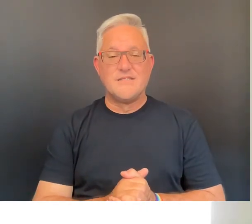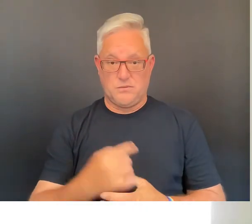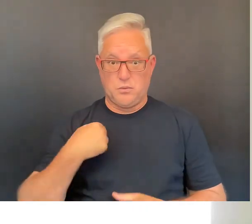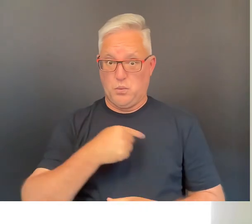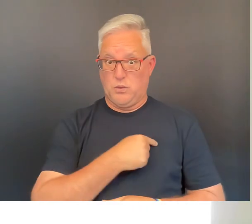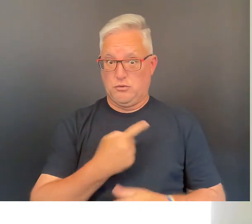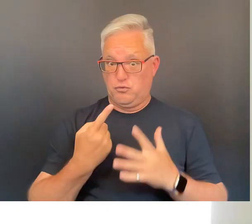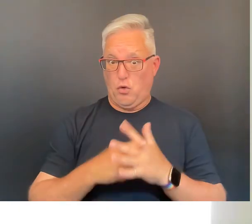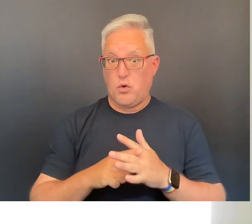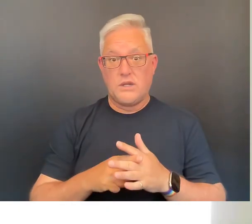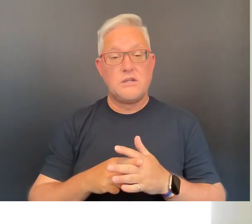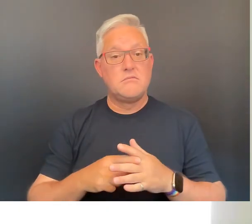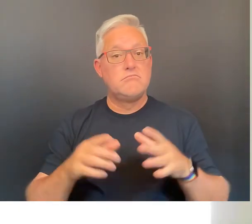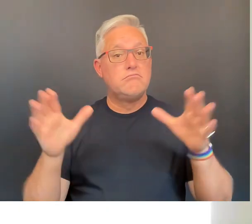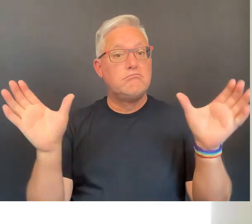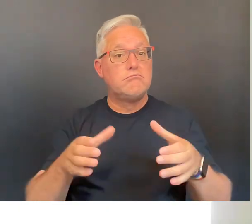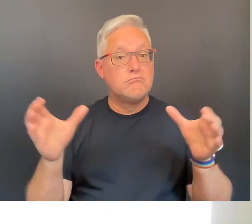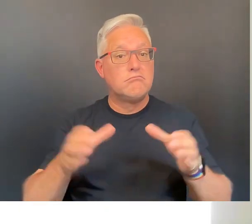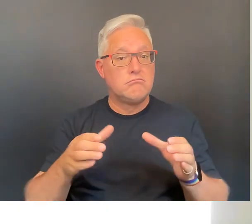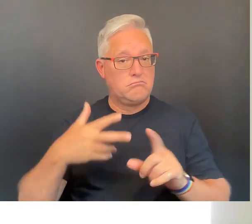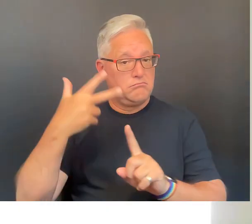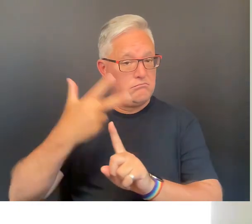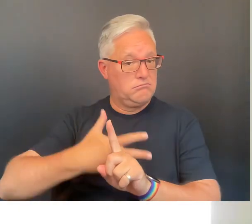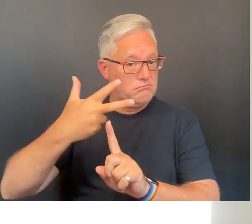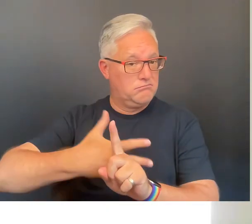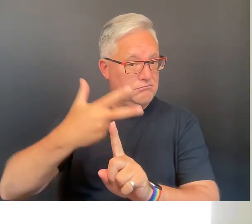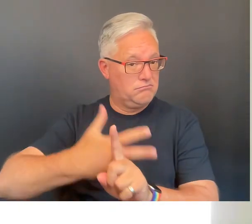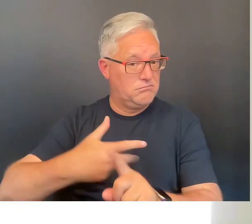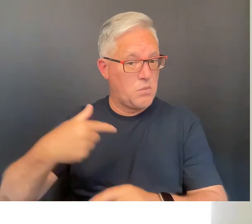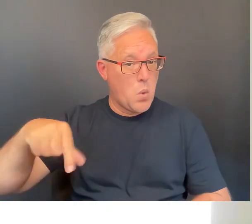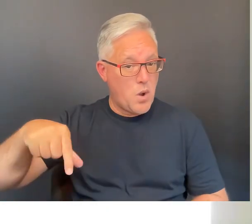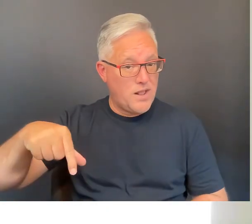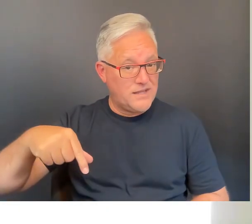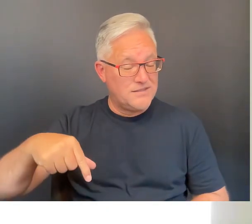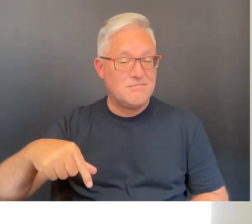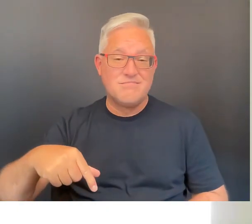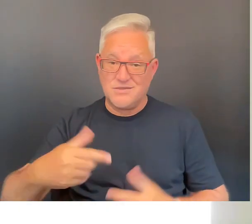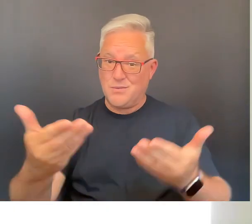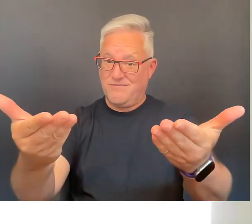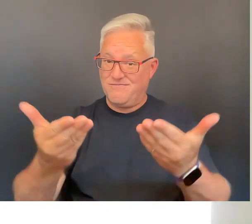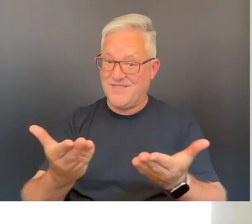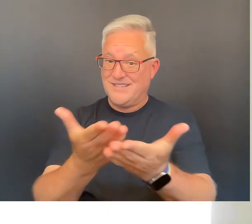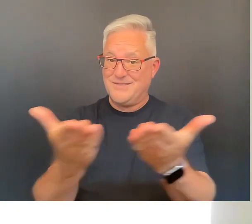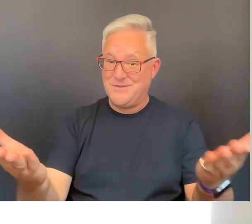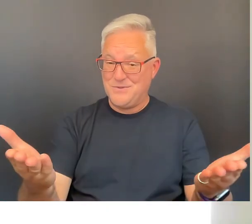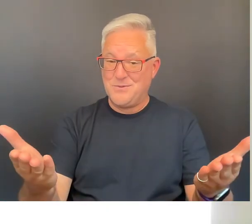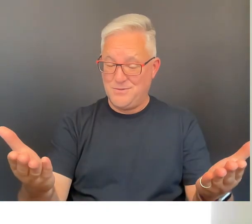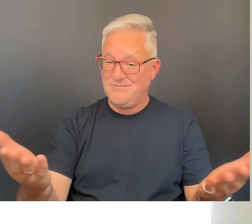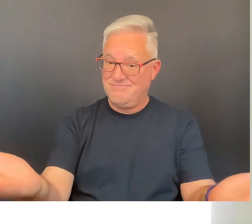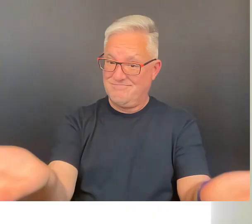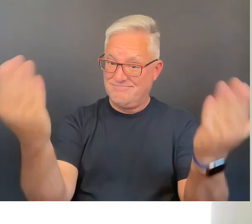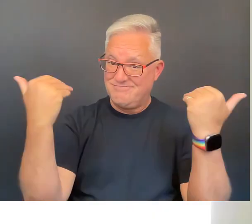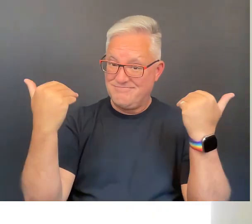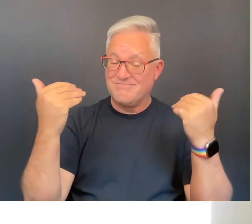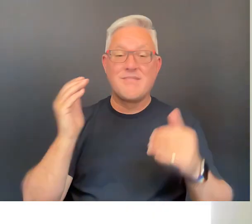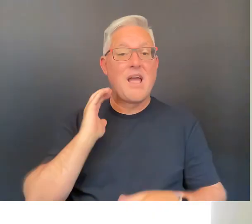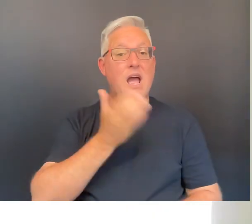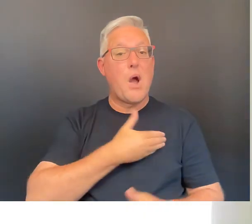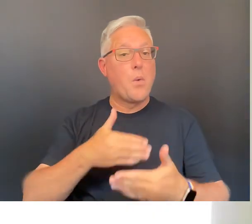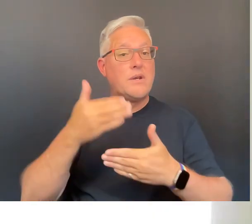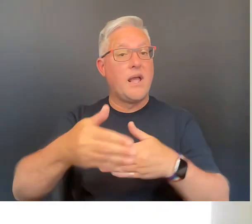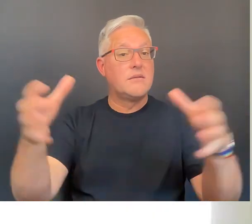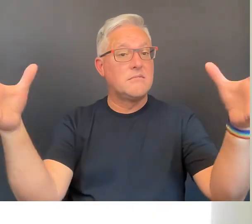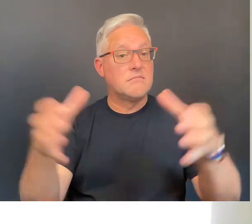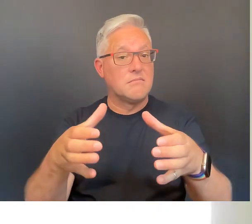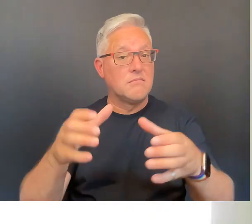beginning to do gatherings, quarterly gatherings. So that's an invitation for you all to join us. Our next